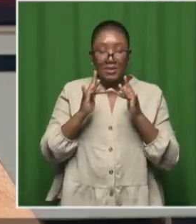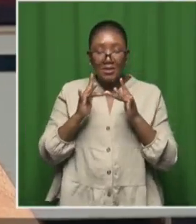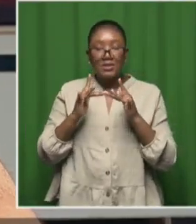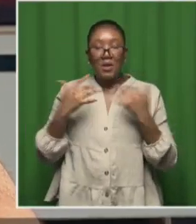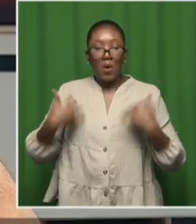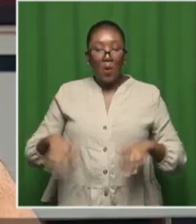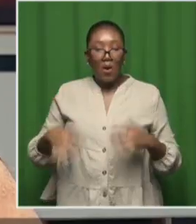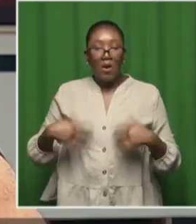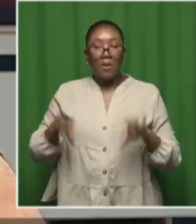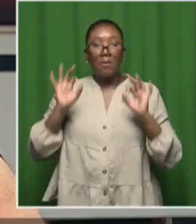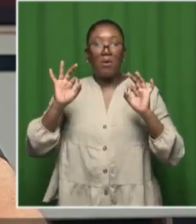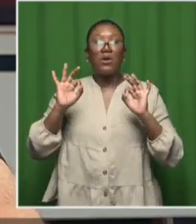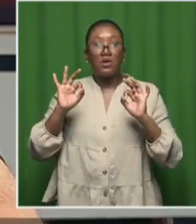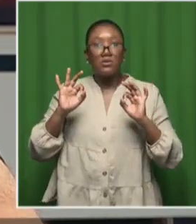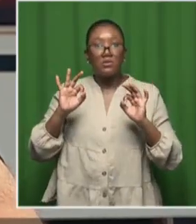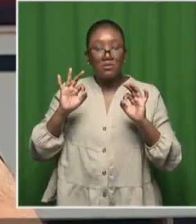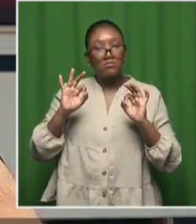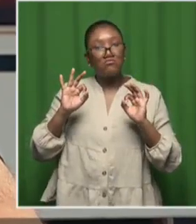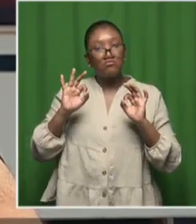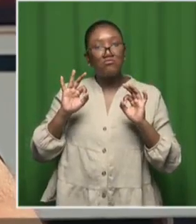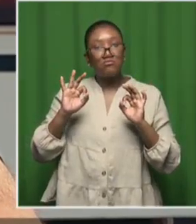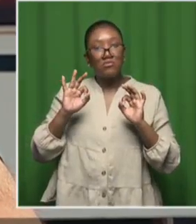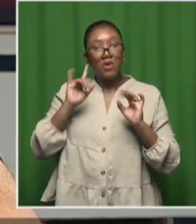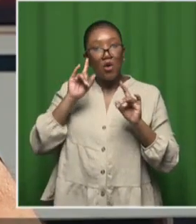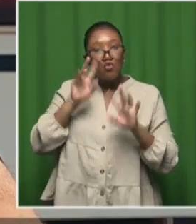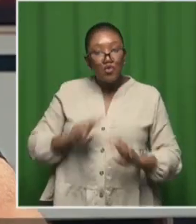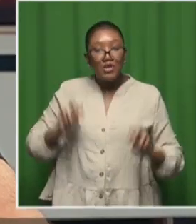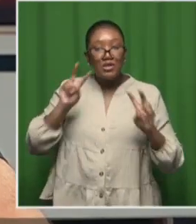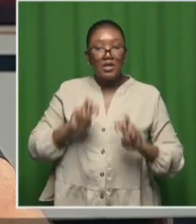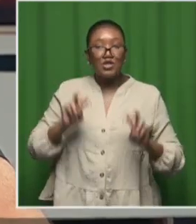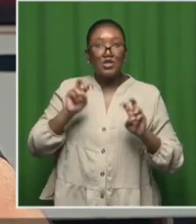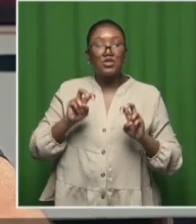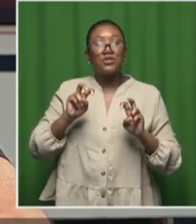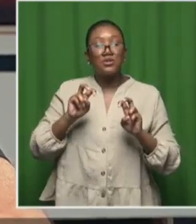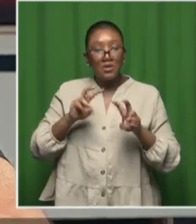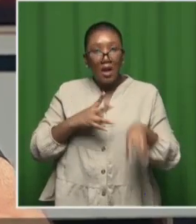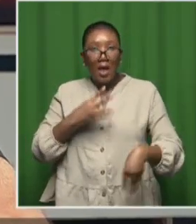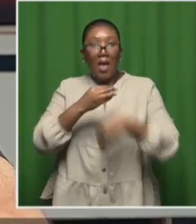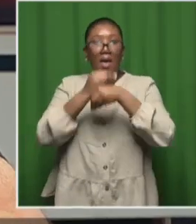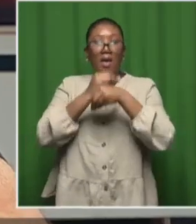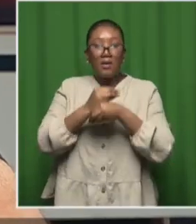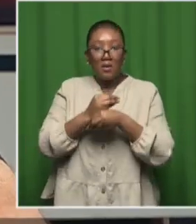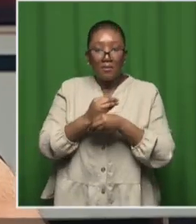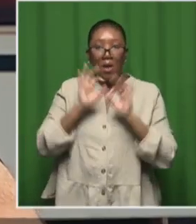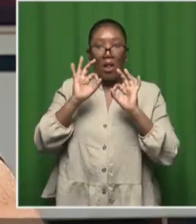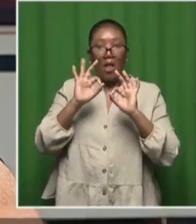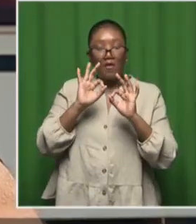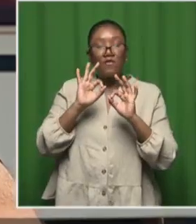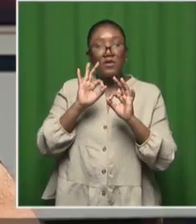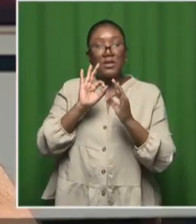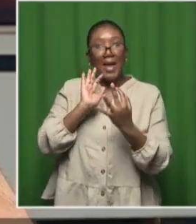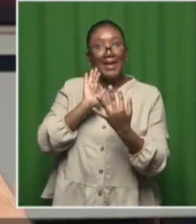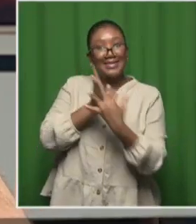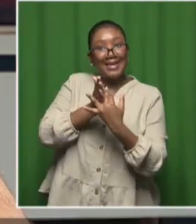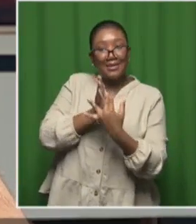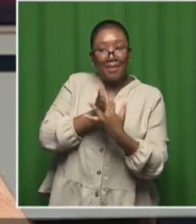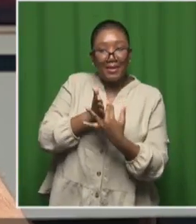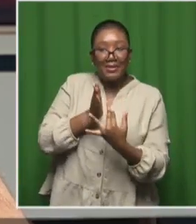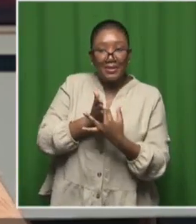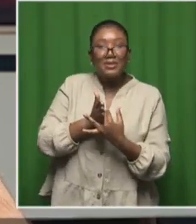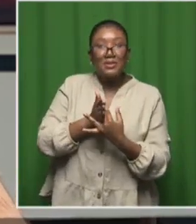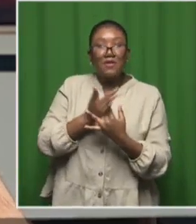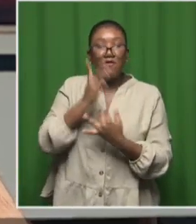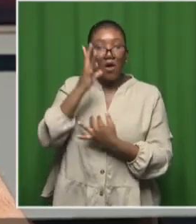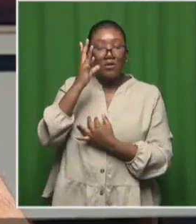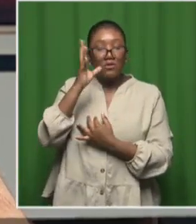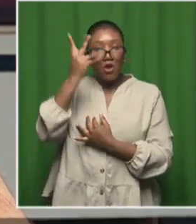profound and long-lasting research into the accessibility of knowledge